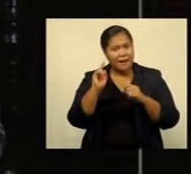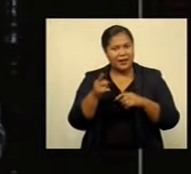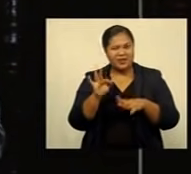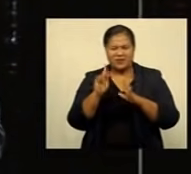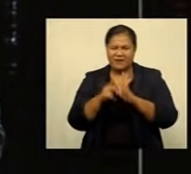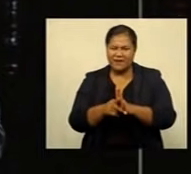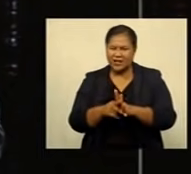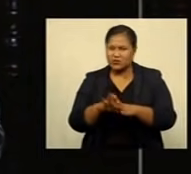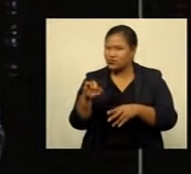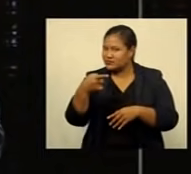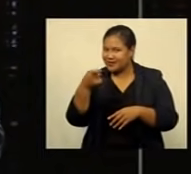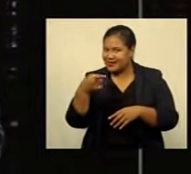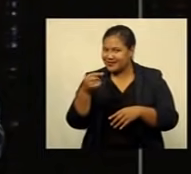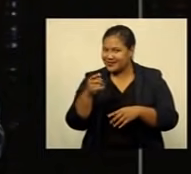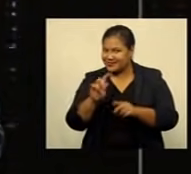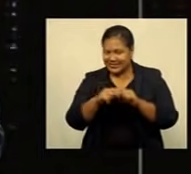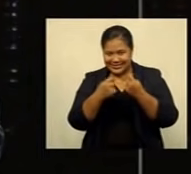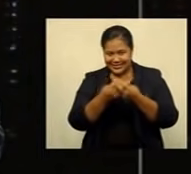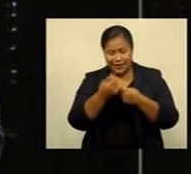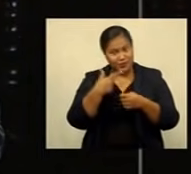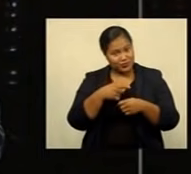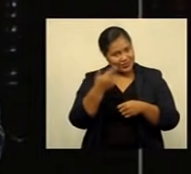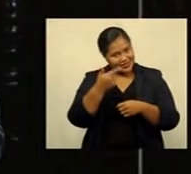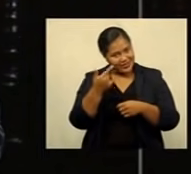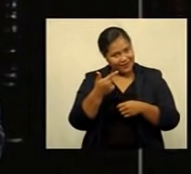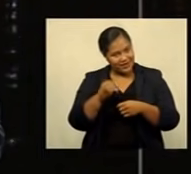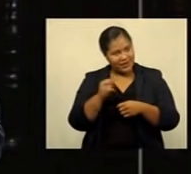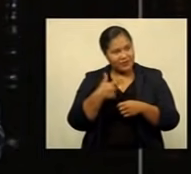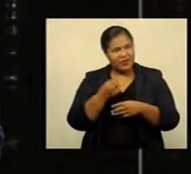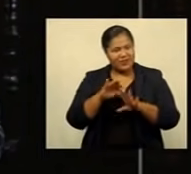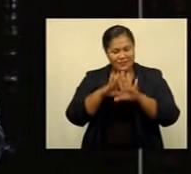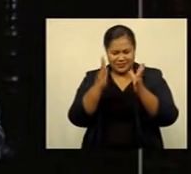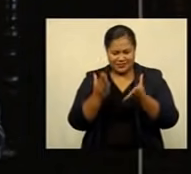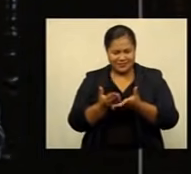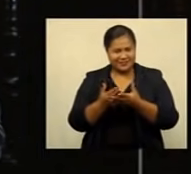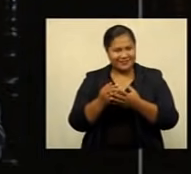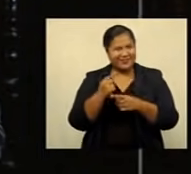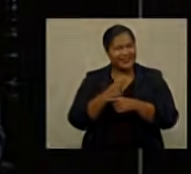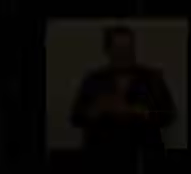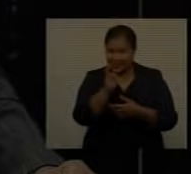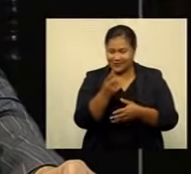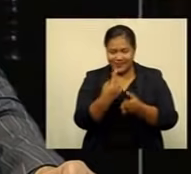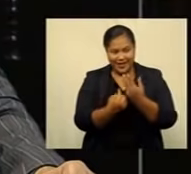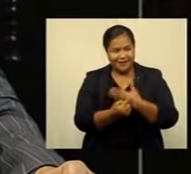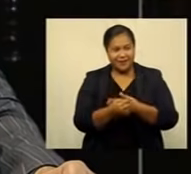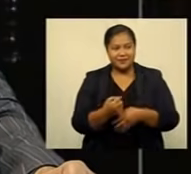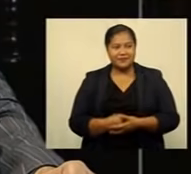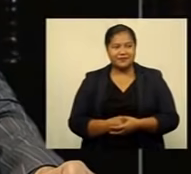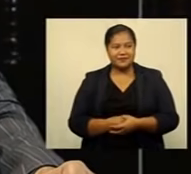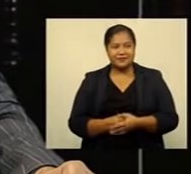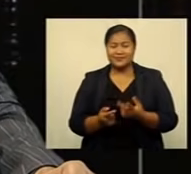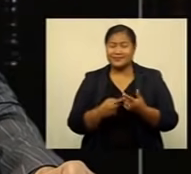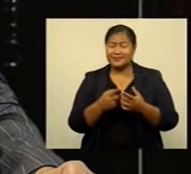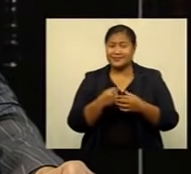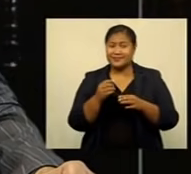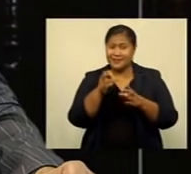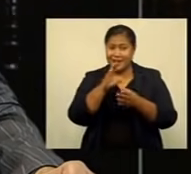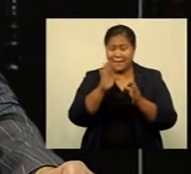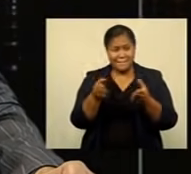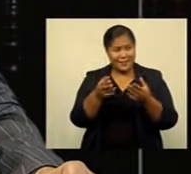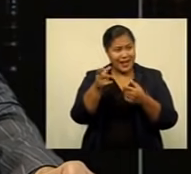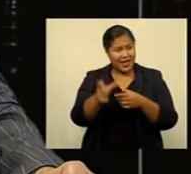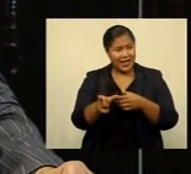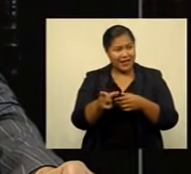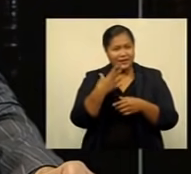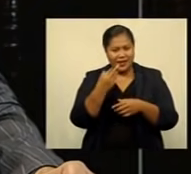the squad down to 17 based on world governing body FINA's qualifying rules. One of the players who stood out for the recent